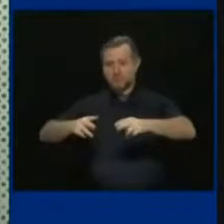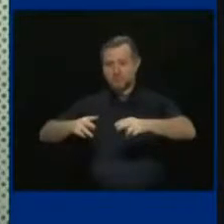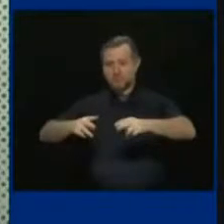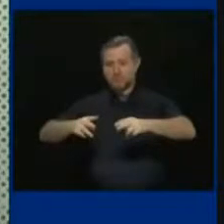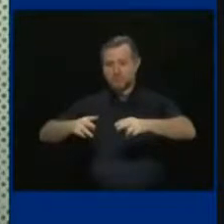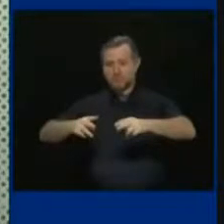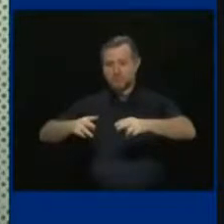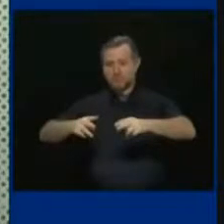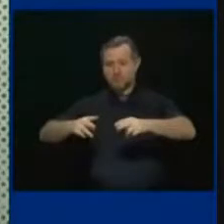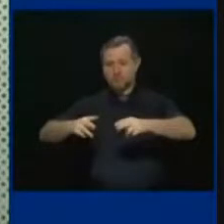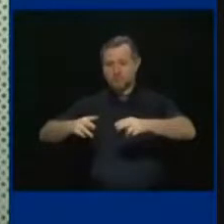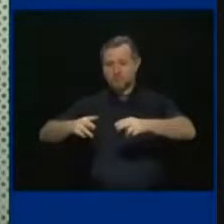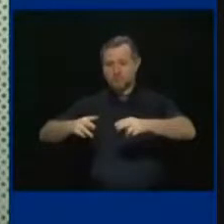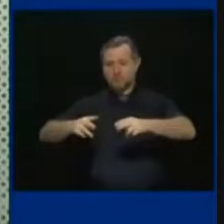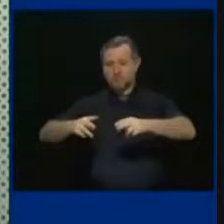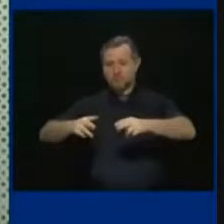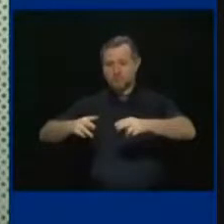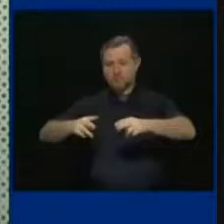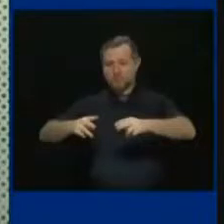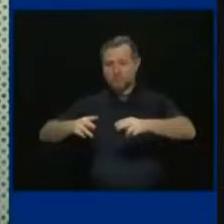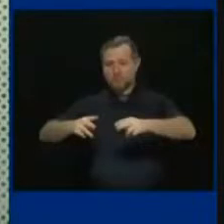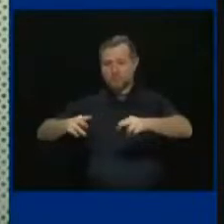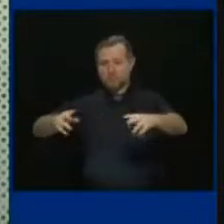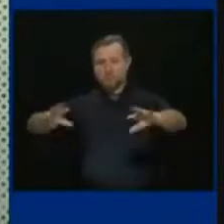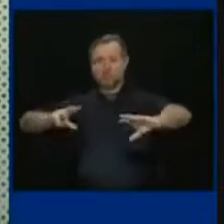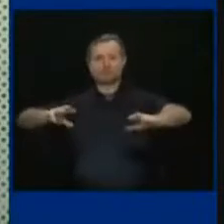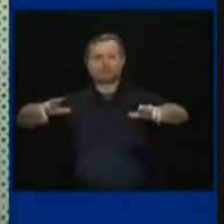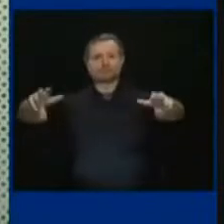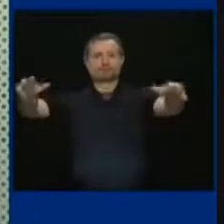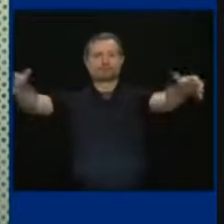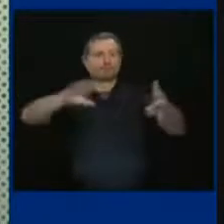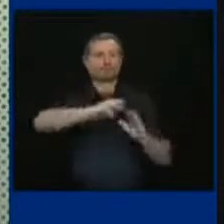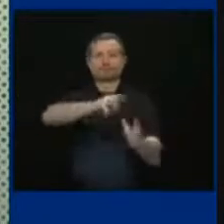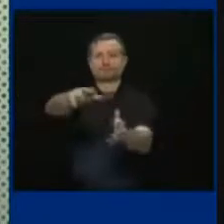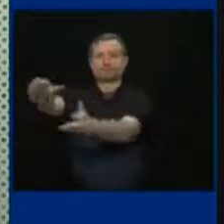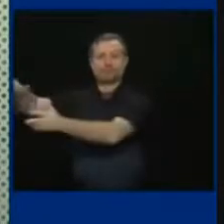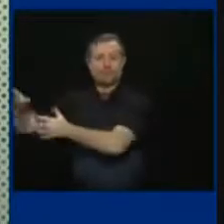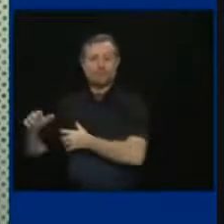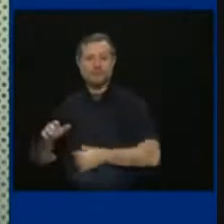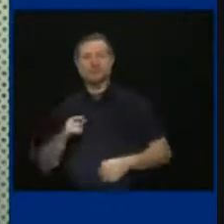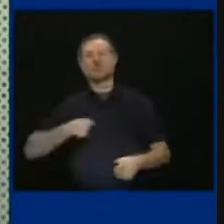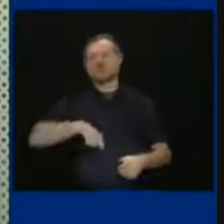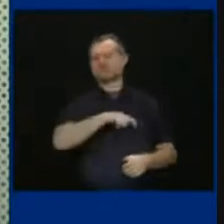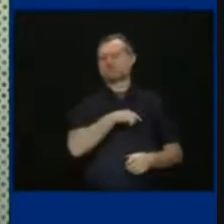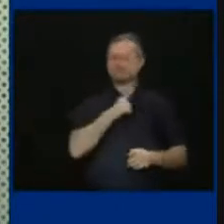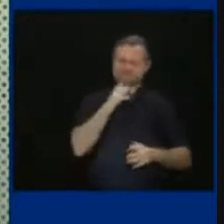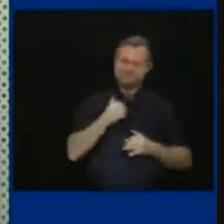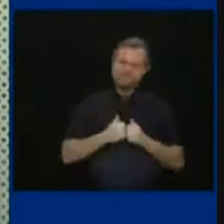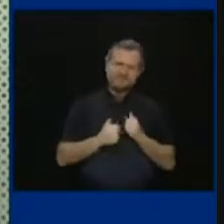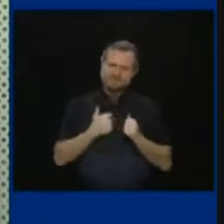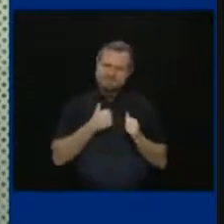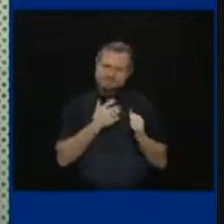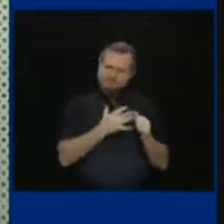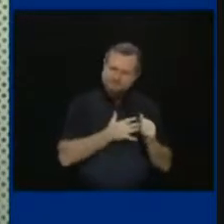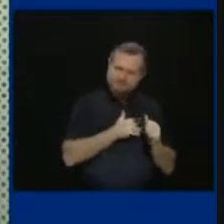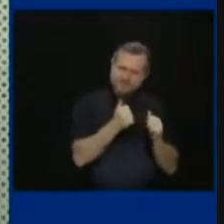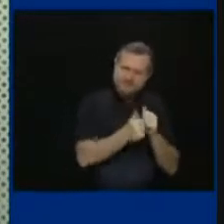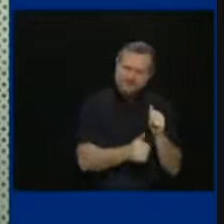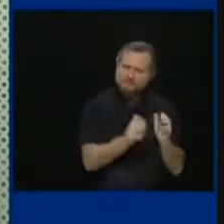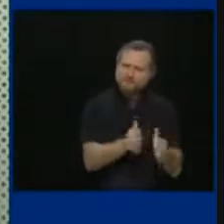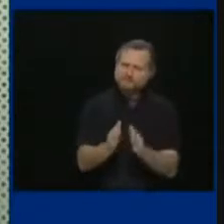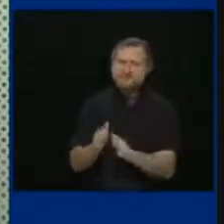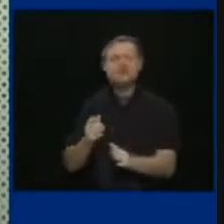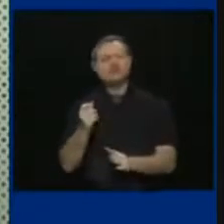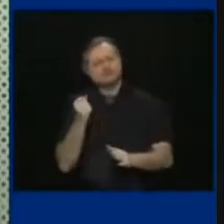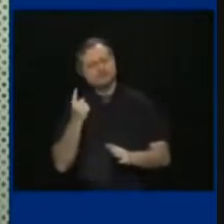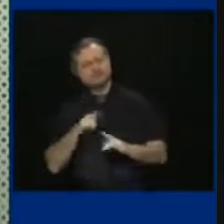for give or take 50 years. But it's fine. Look, you're finally on board. I guess I'll take it. Better late than never. Each individual, and we'll continue to do so. We also want to talk about